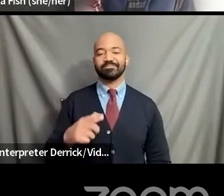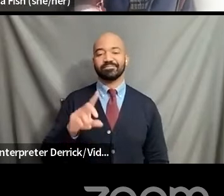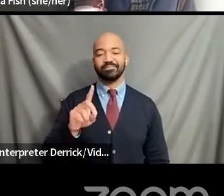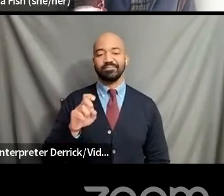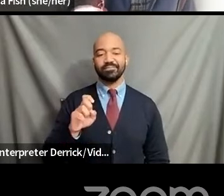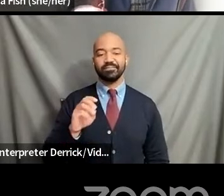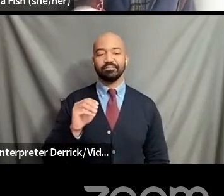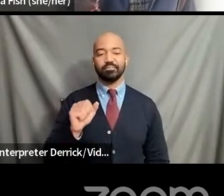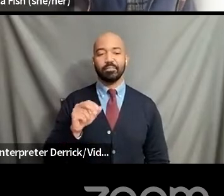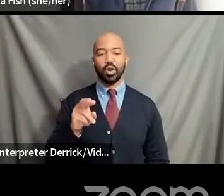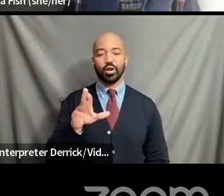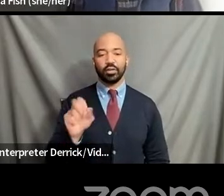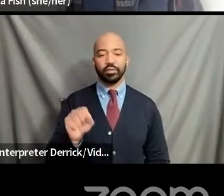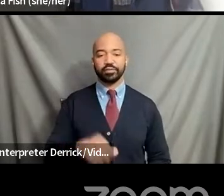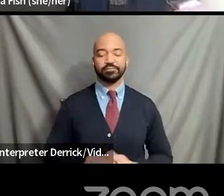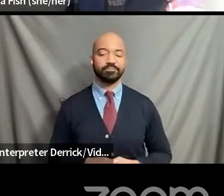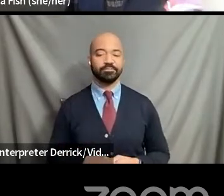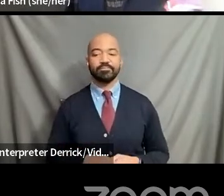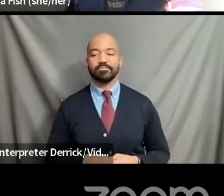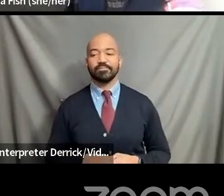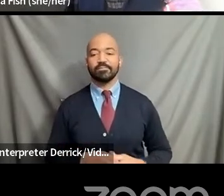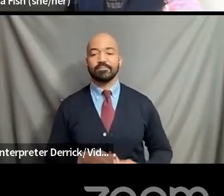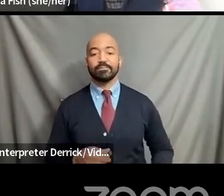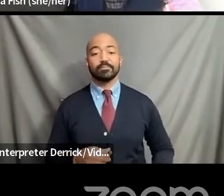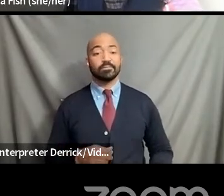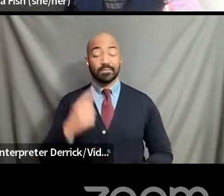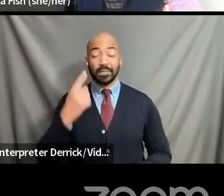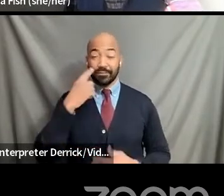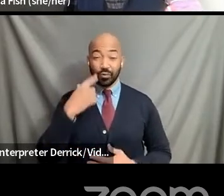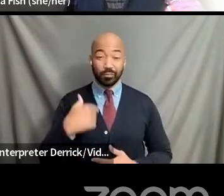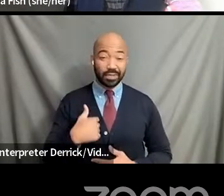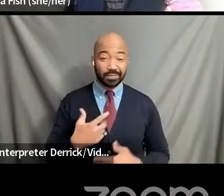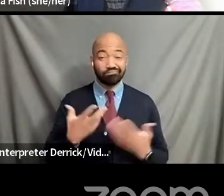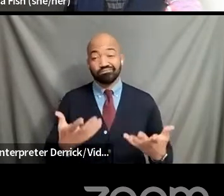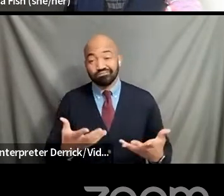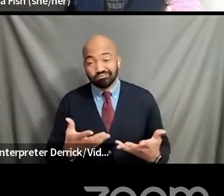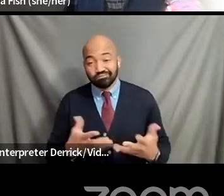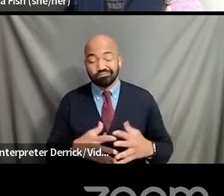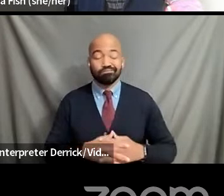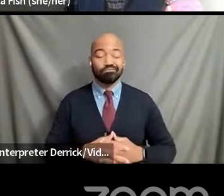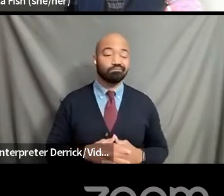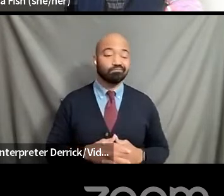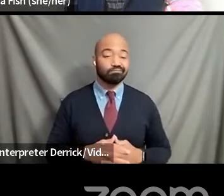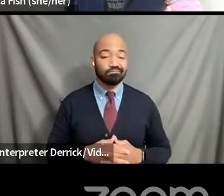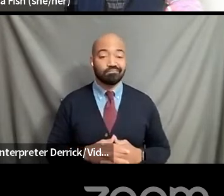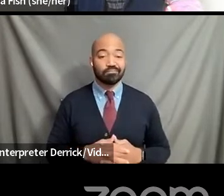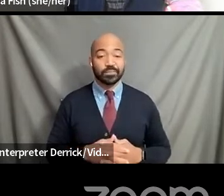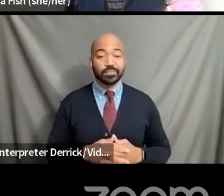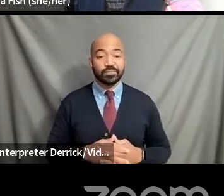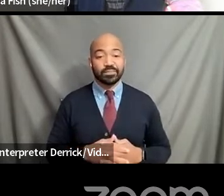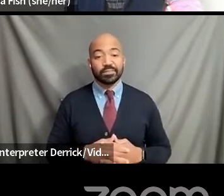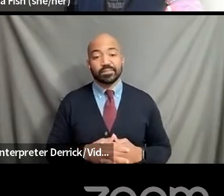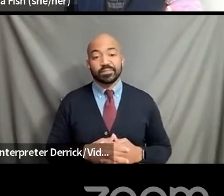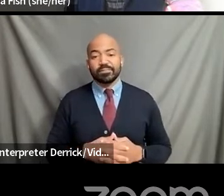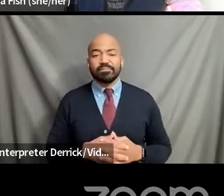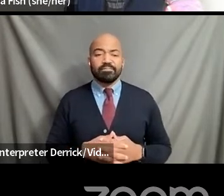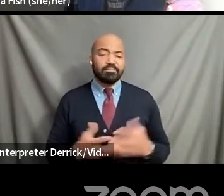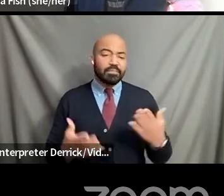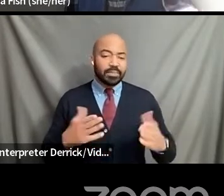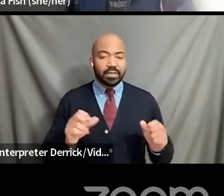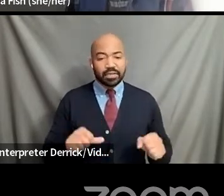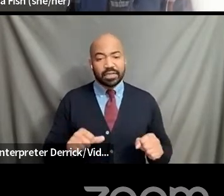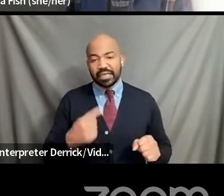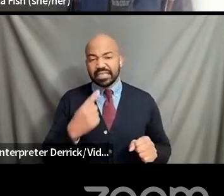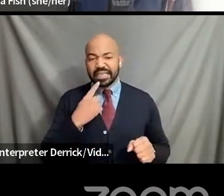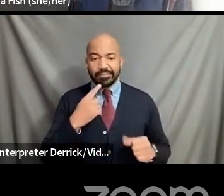So I guess how I dealt with it was it's kind of yeah. So how I dealt with it, I guess it can be perceived as kind of being a